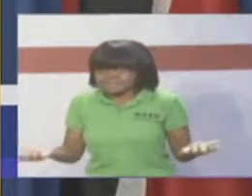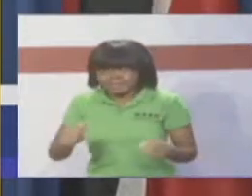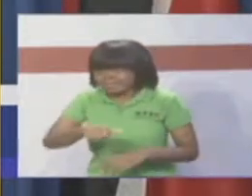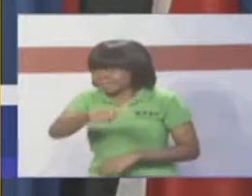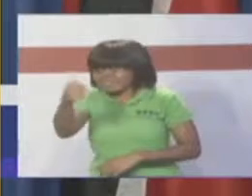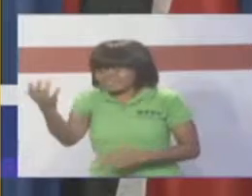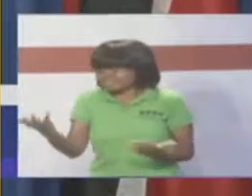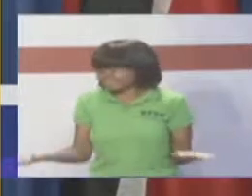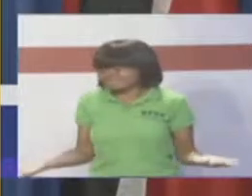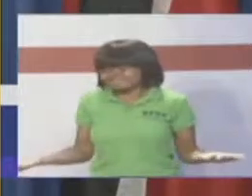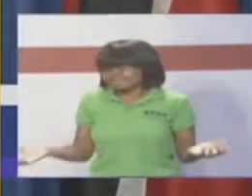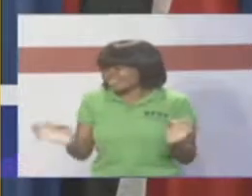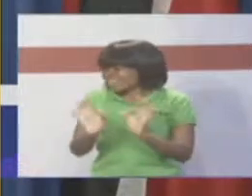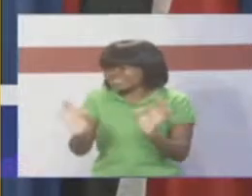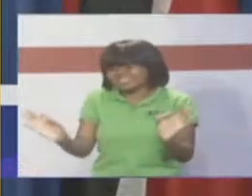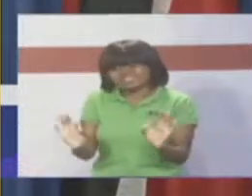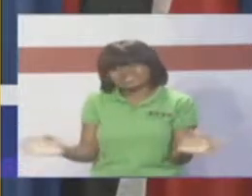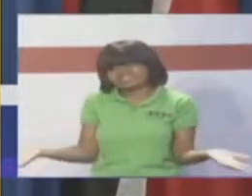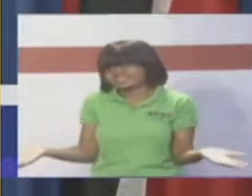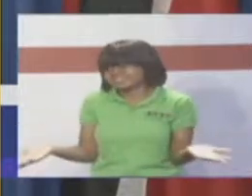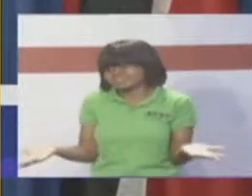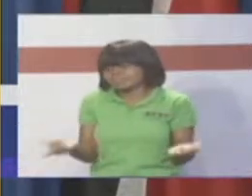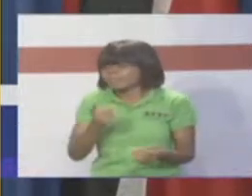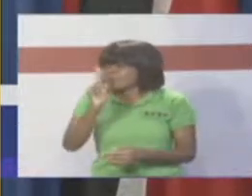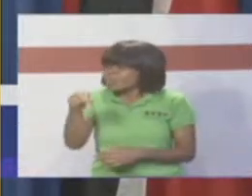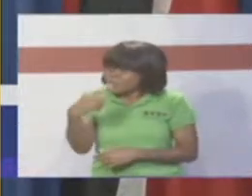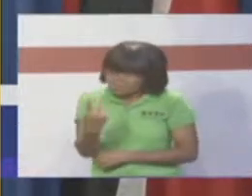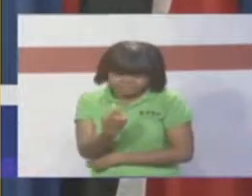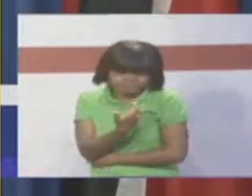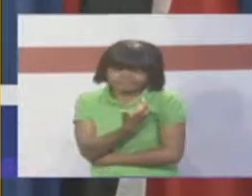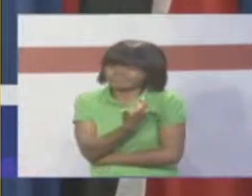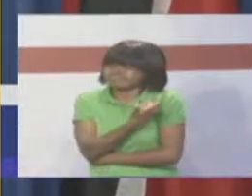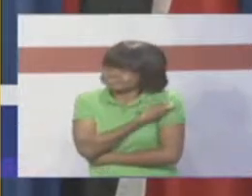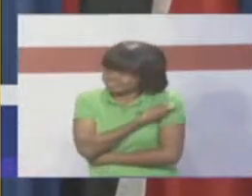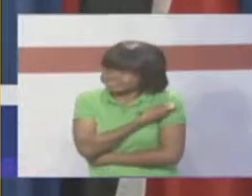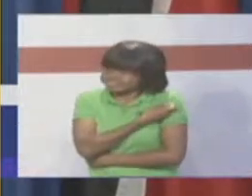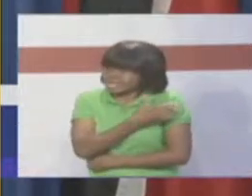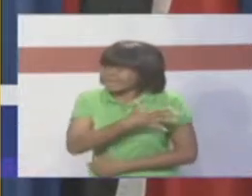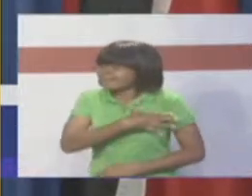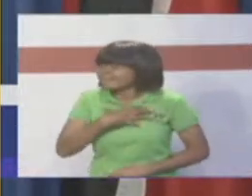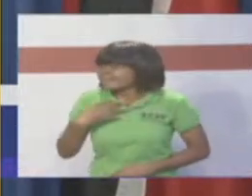available, and we combine that with vaccines, and that is the response to COVID-19.